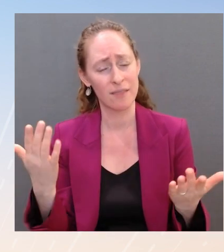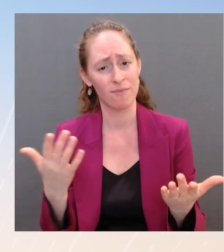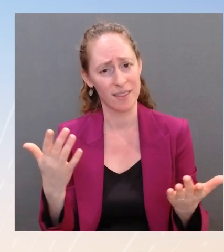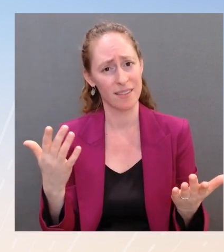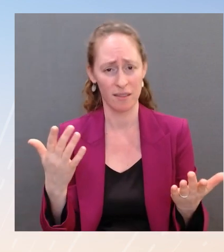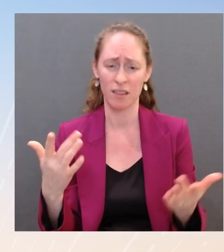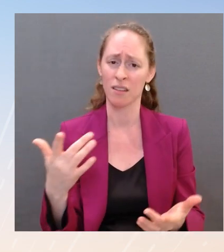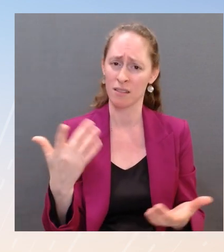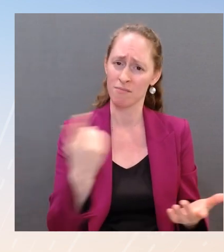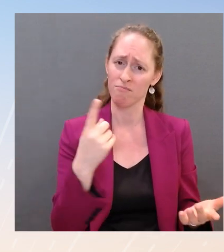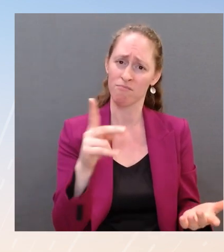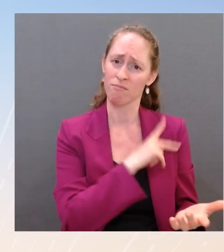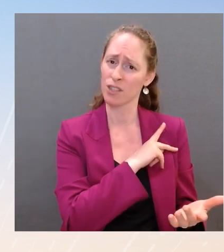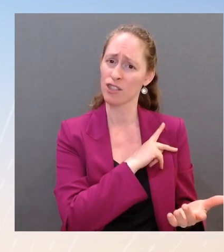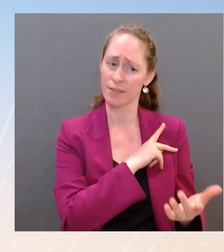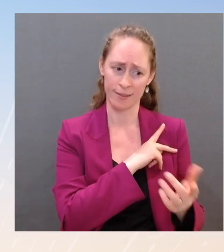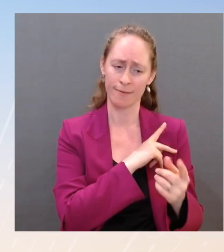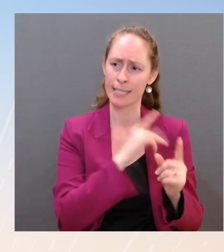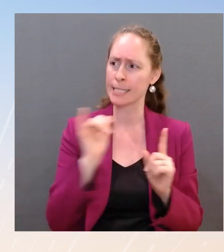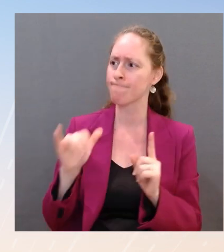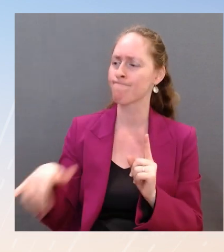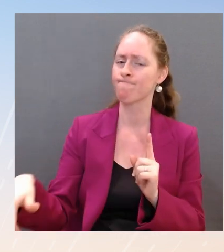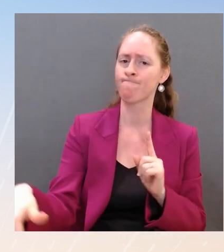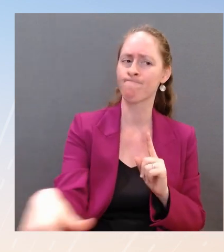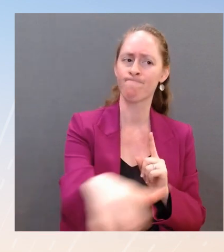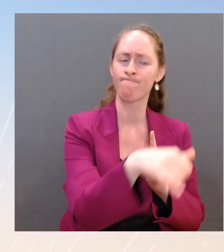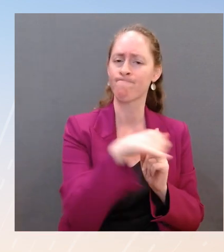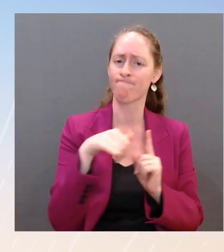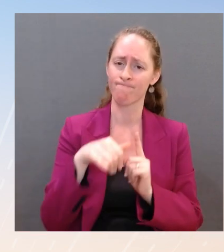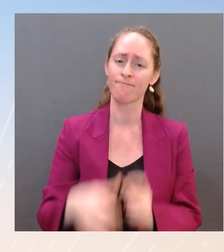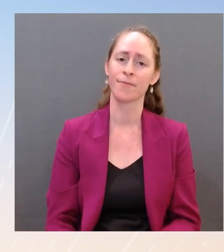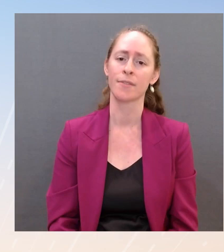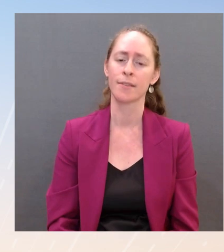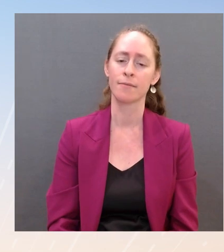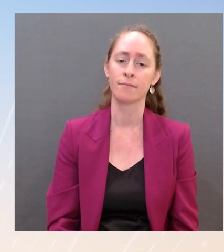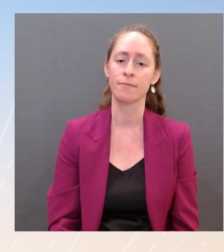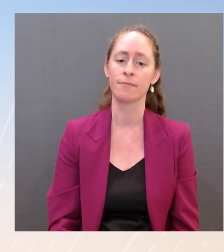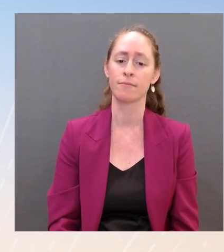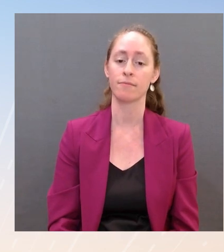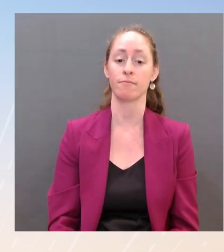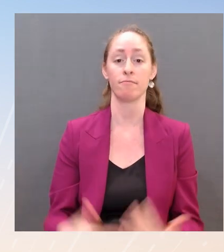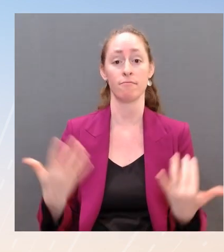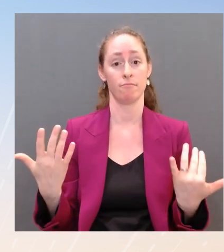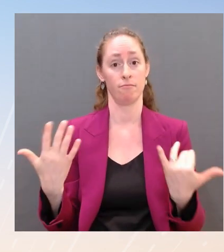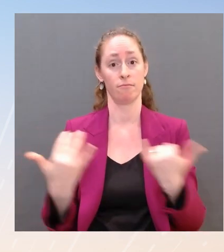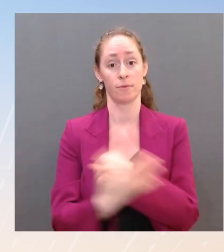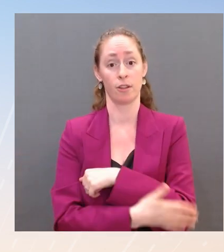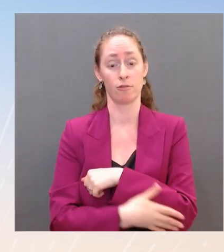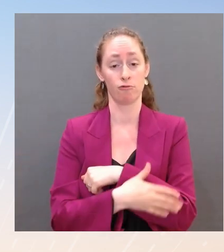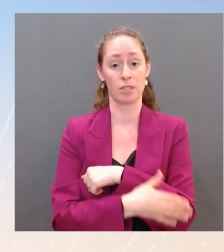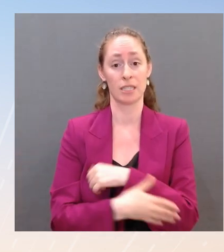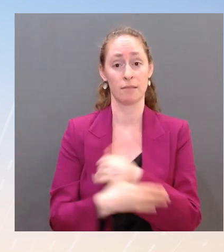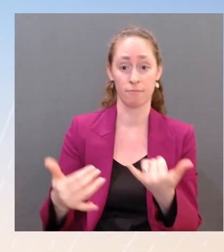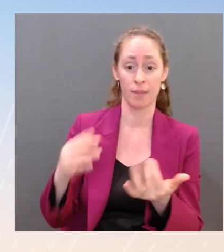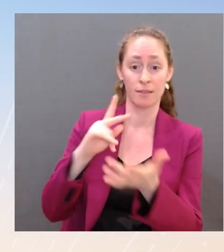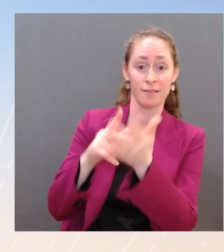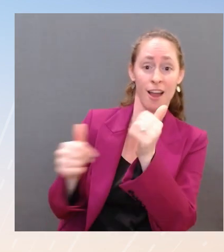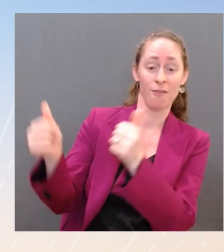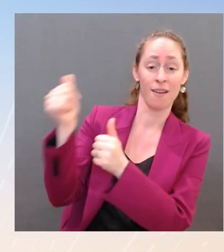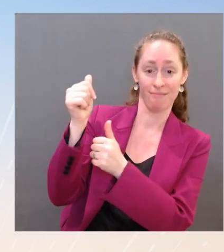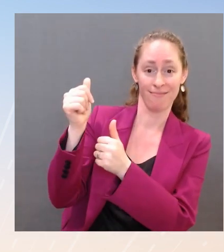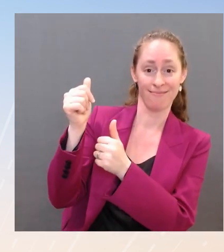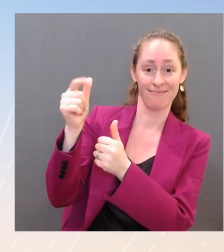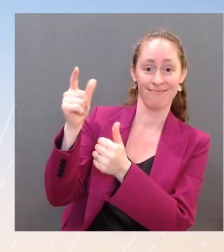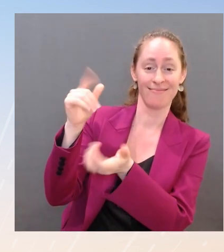right? And our nation's Surgeon General, Vivek Murthy, has worked hard. Yes, let's give him a